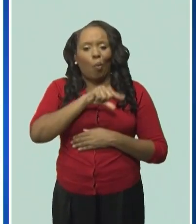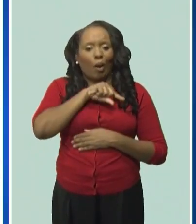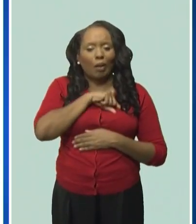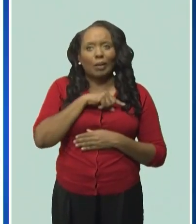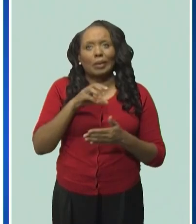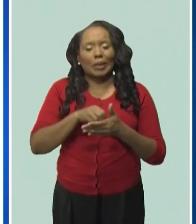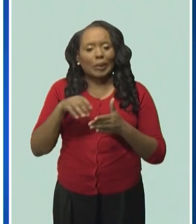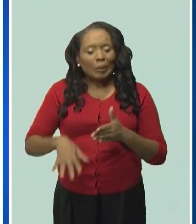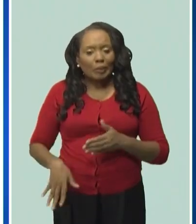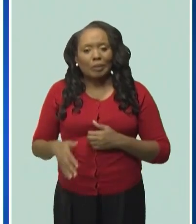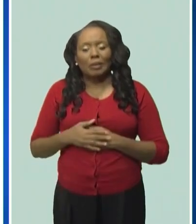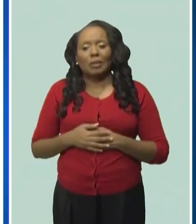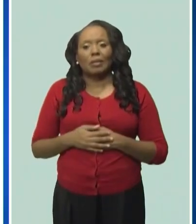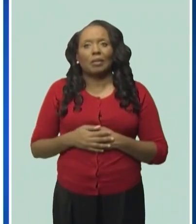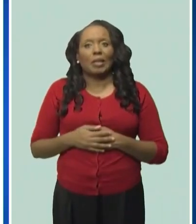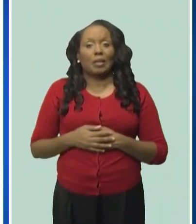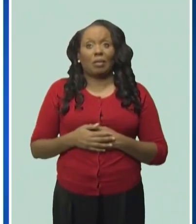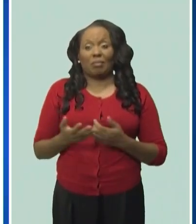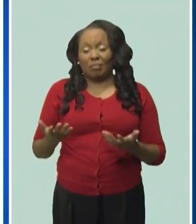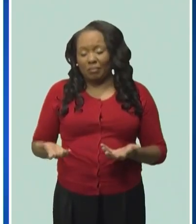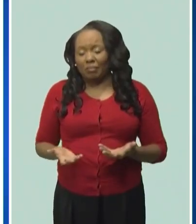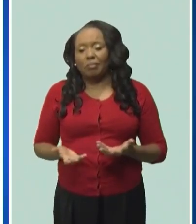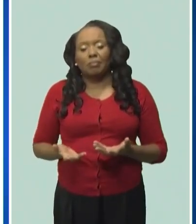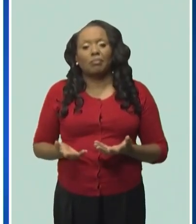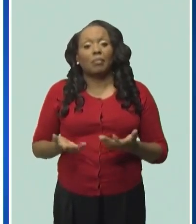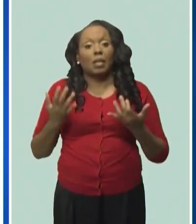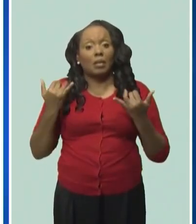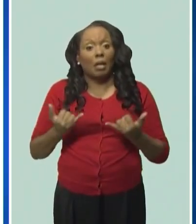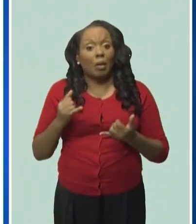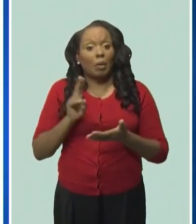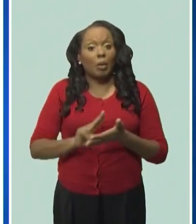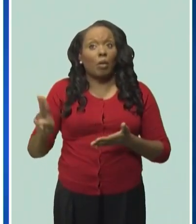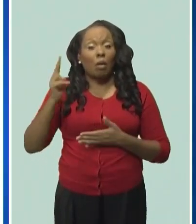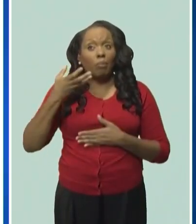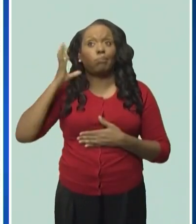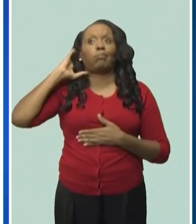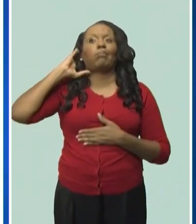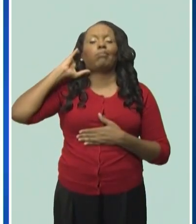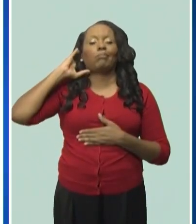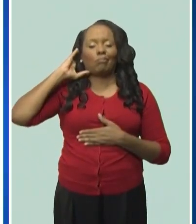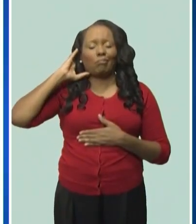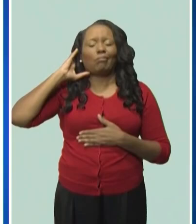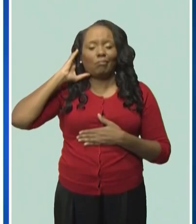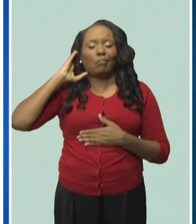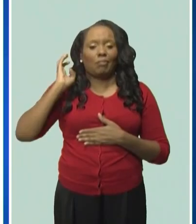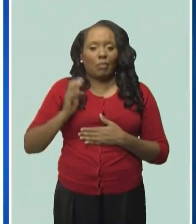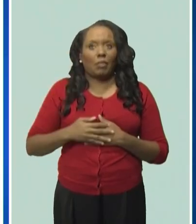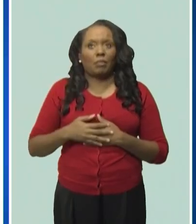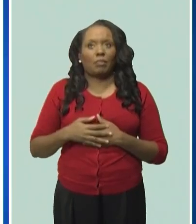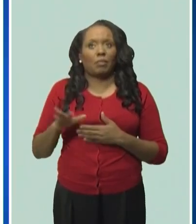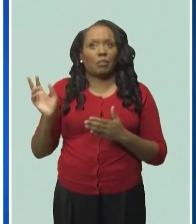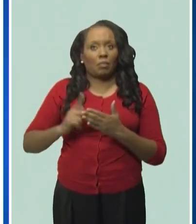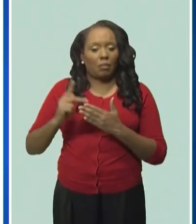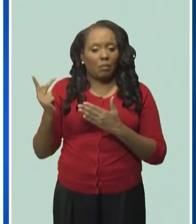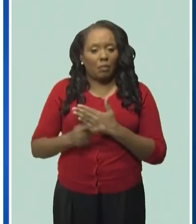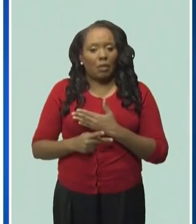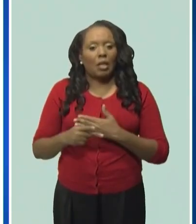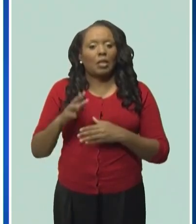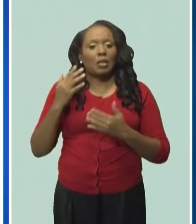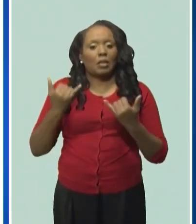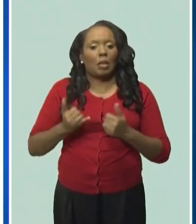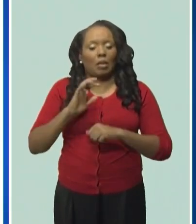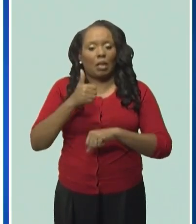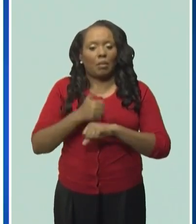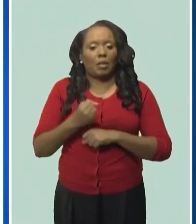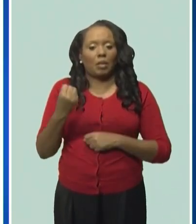workforce. Those concerns were heard and answered by the UWI's Open Campus. She said the program is in 12 schools.